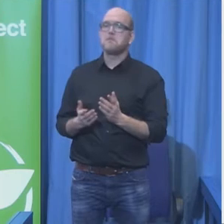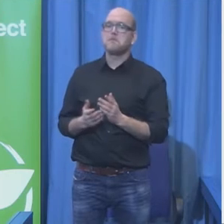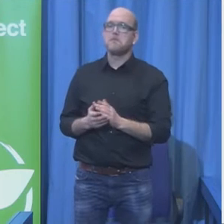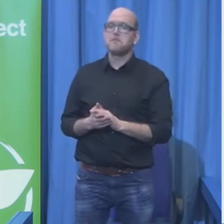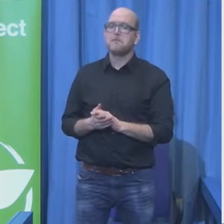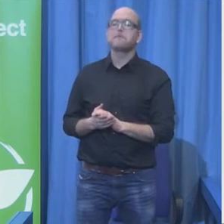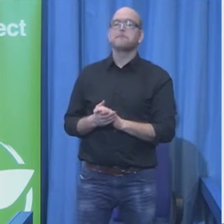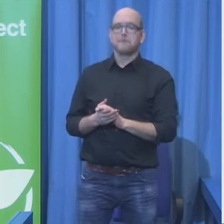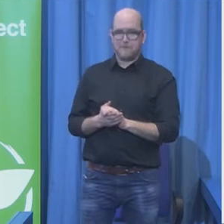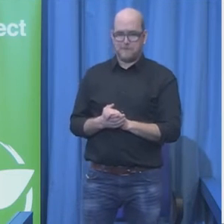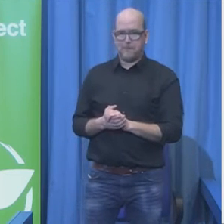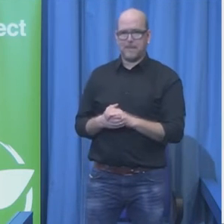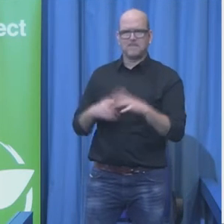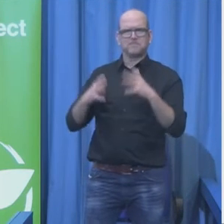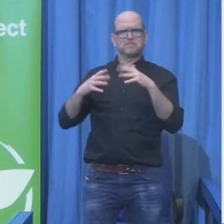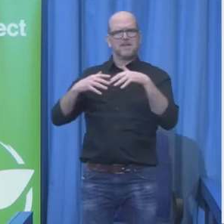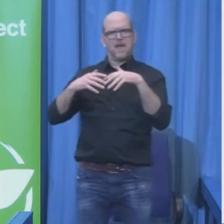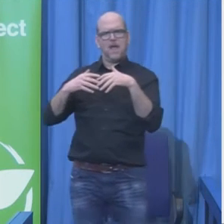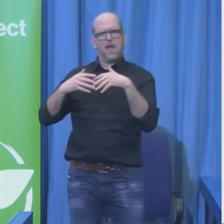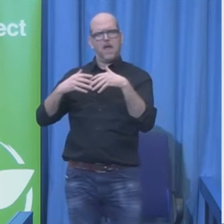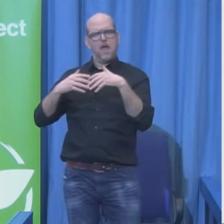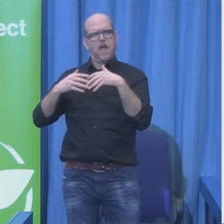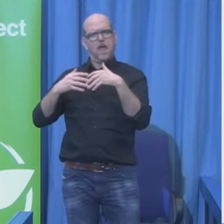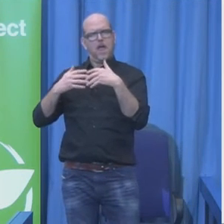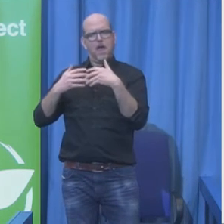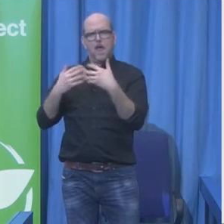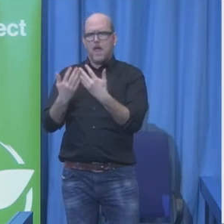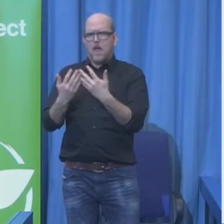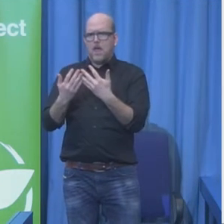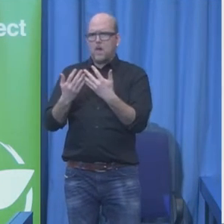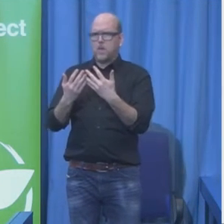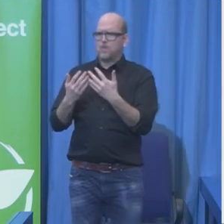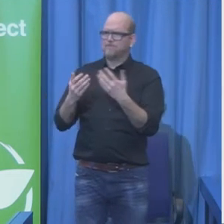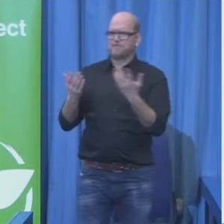of persons with disability. It seems to me